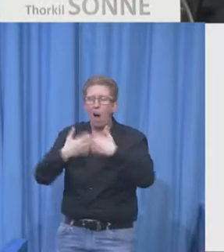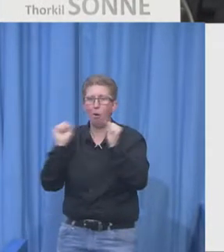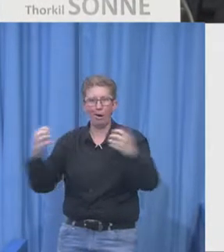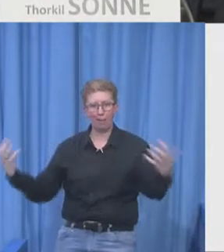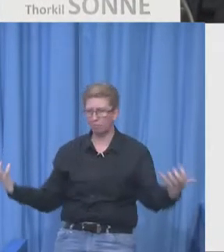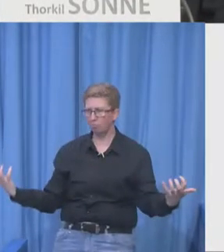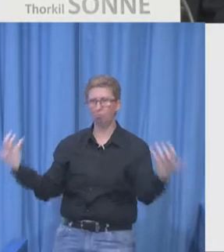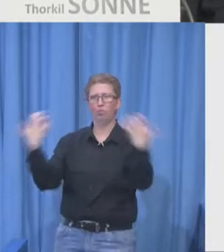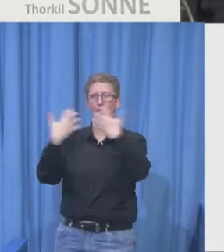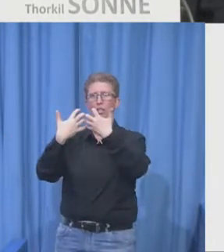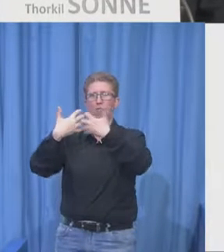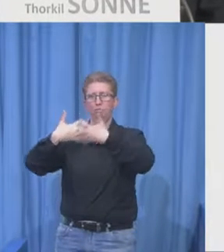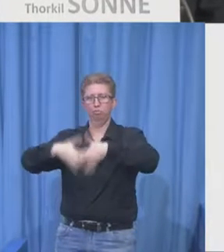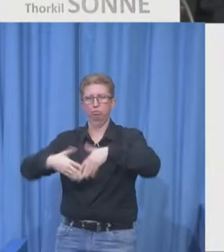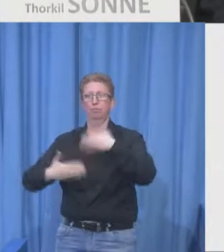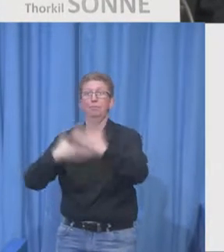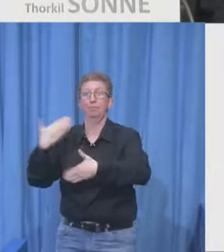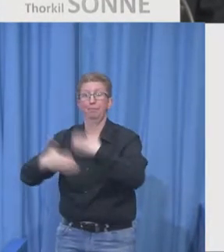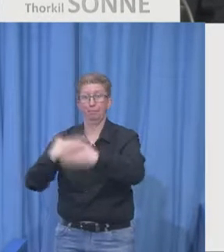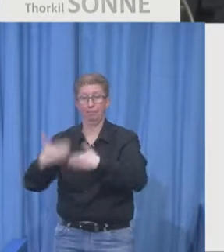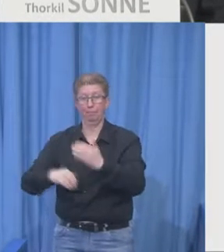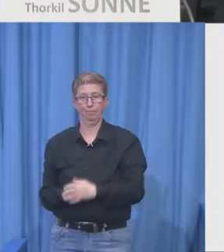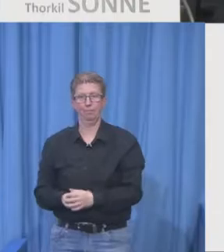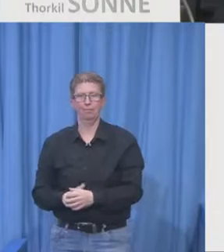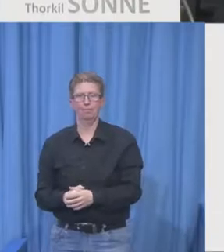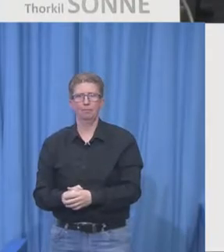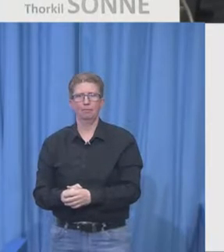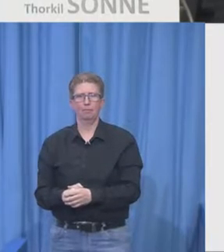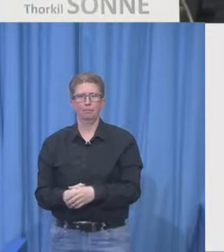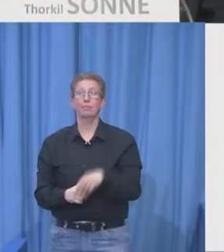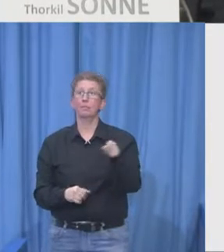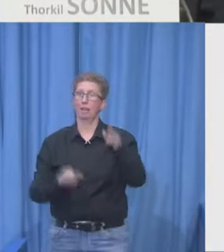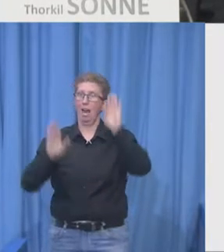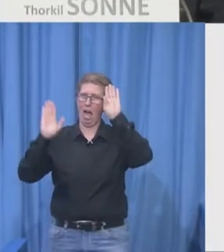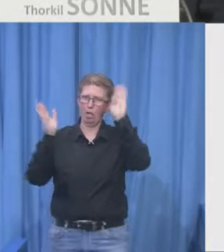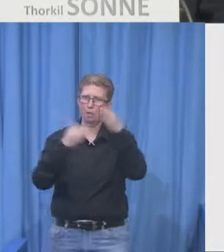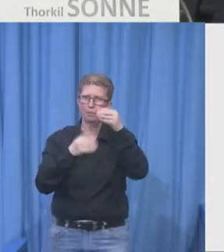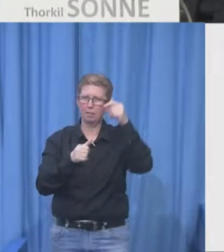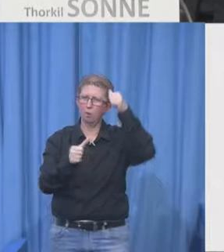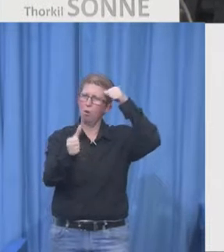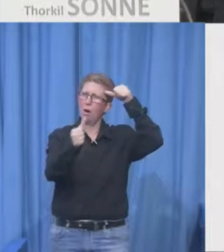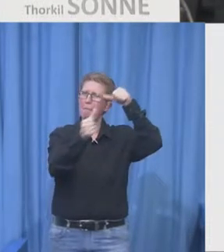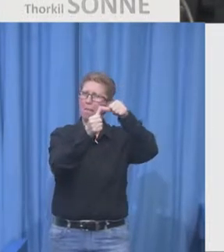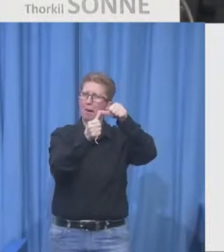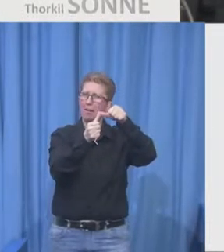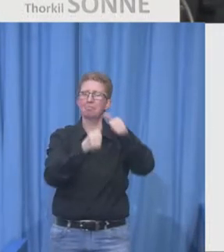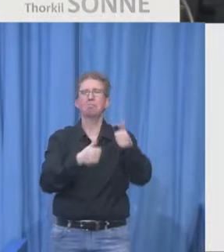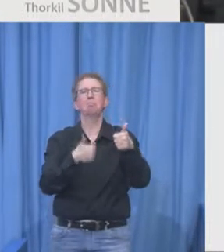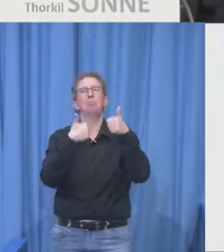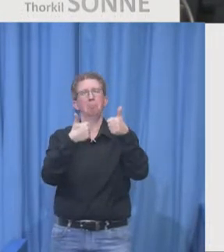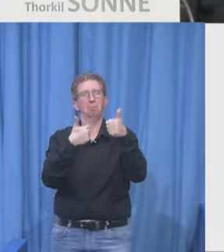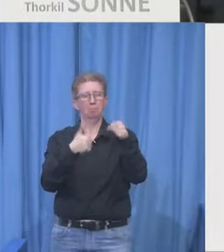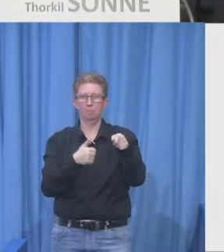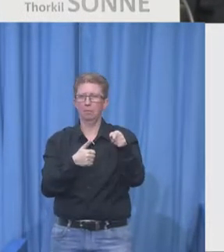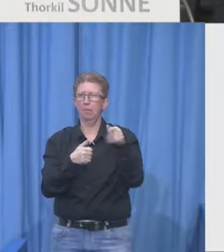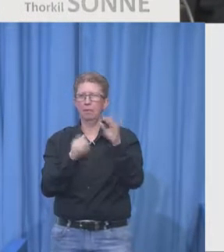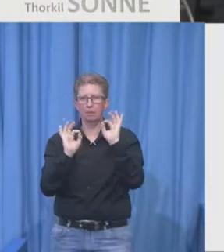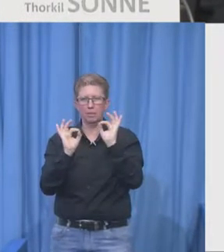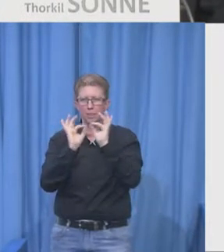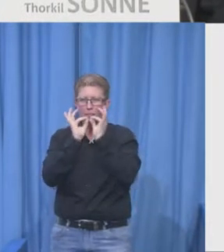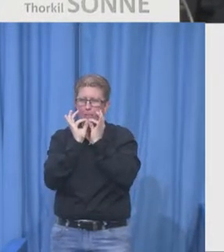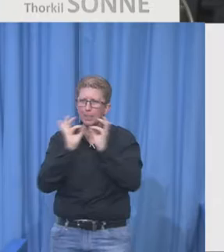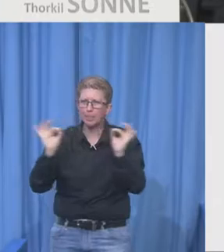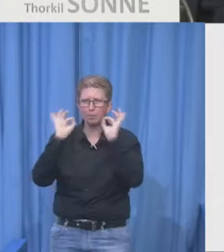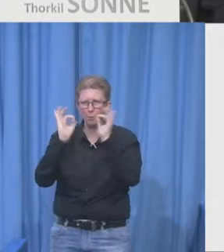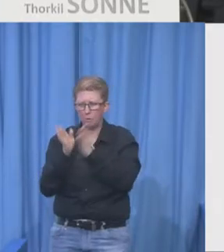have a good memory, ability to see patterns. They have attention to detail. They can have a high accuracy in